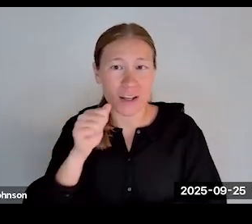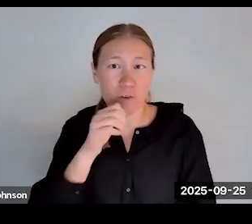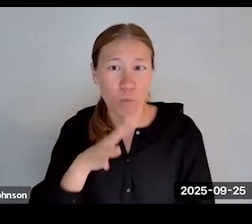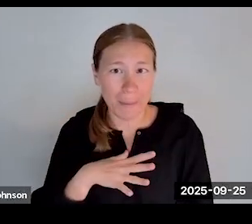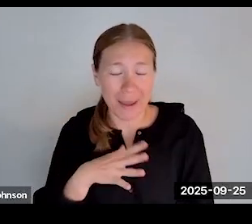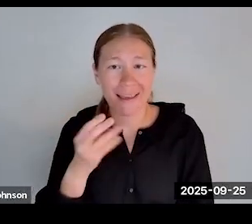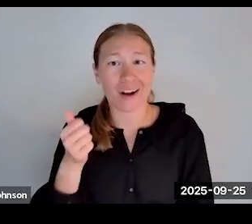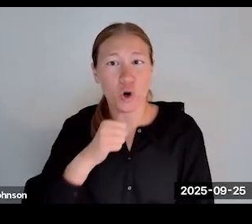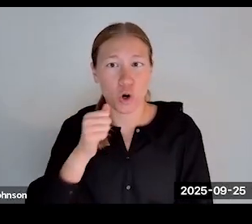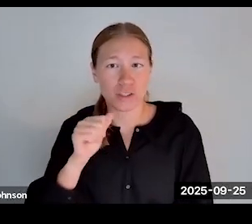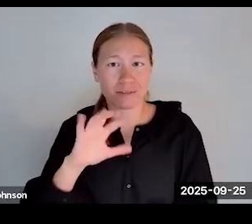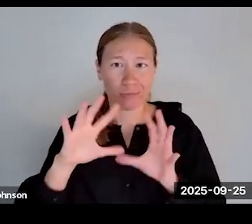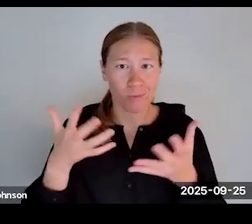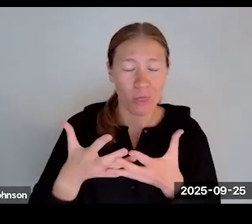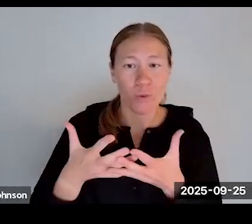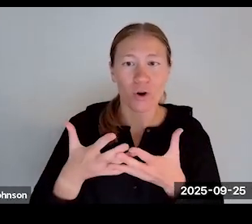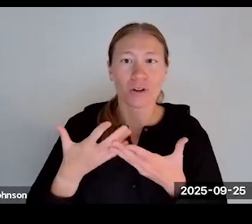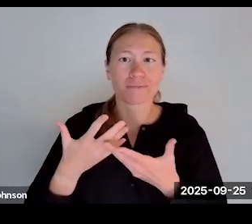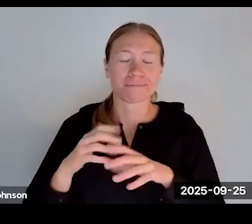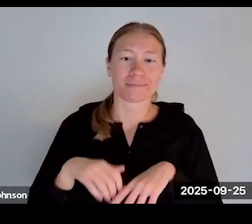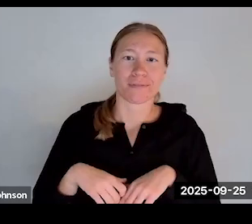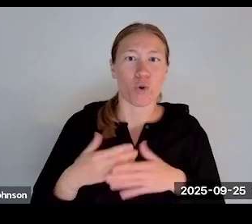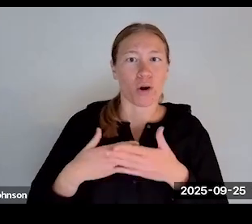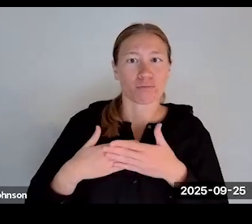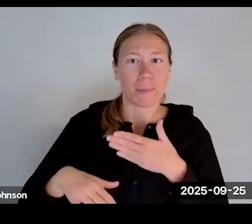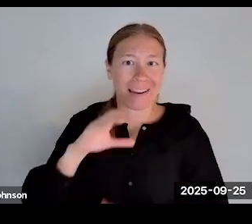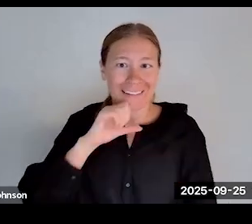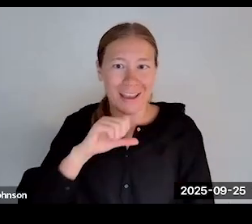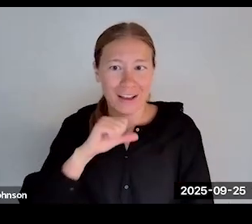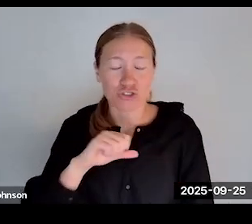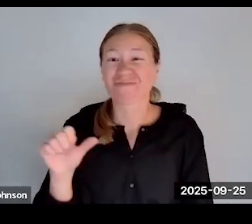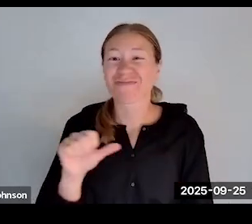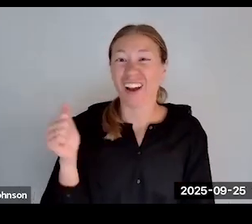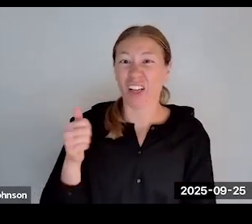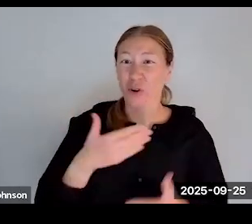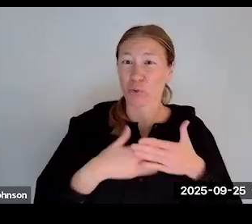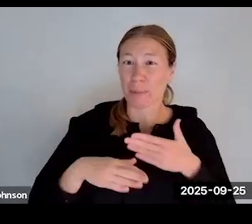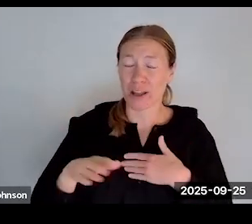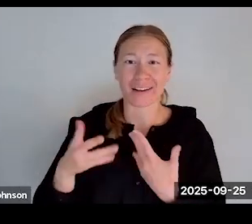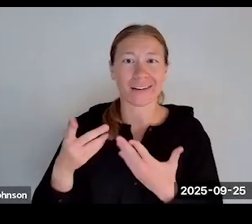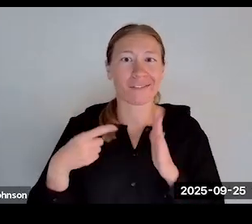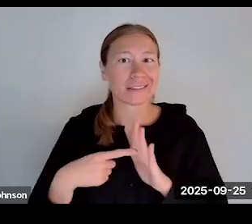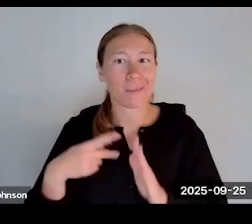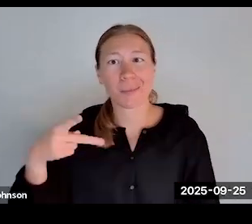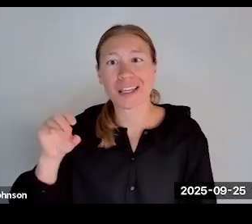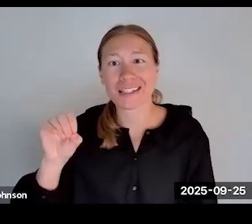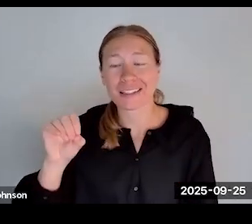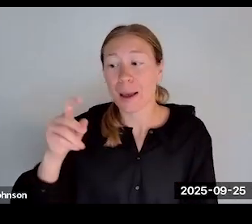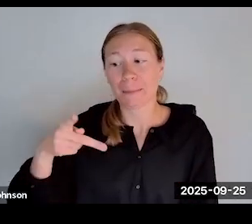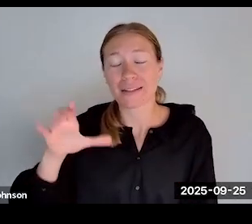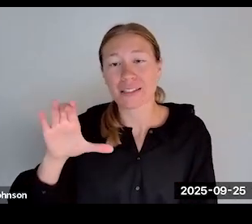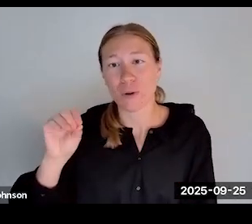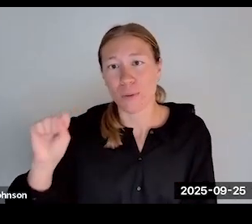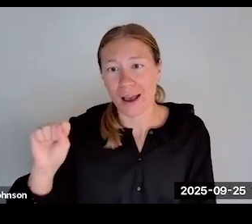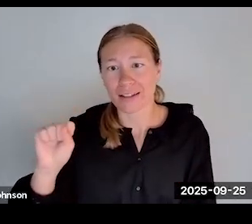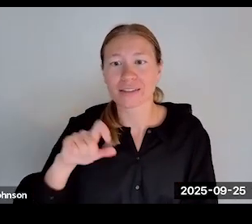globally. There's also other reproductive system related conditions like PCOS, certain